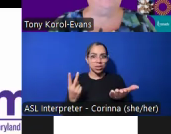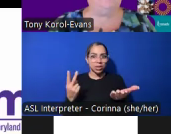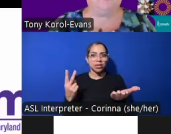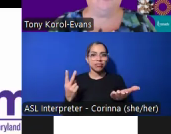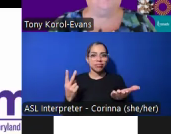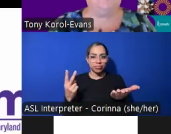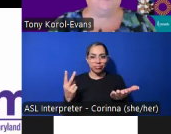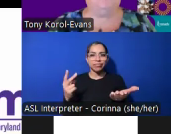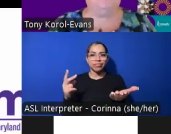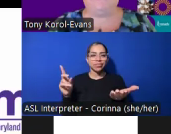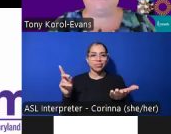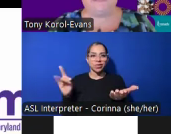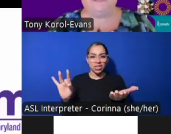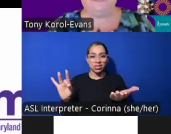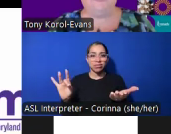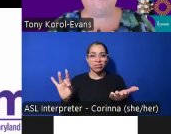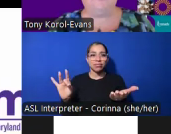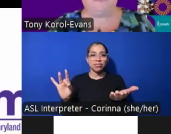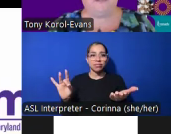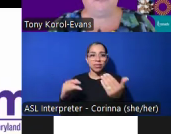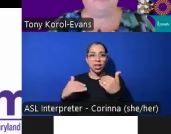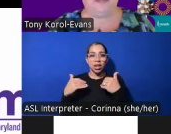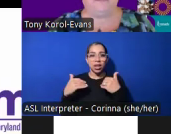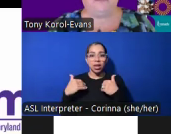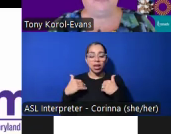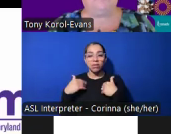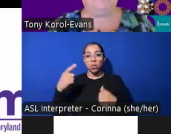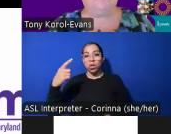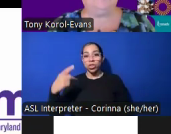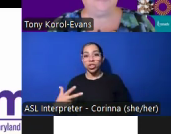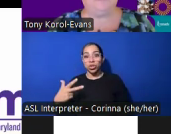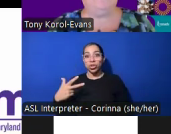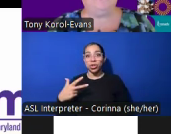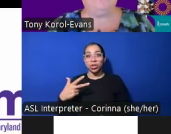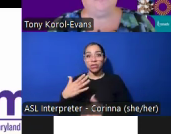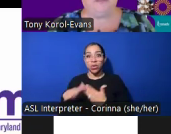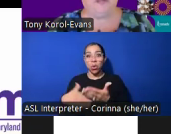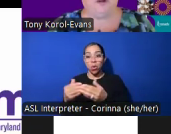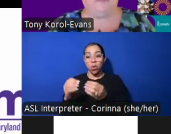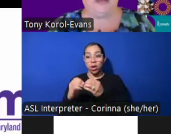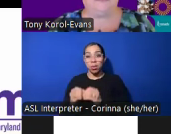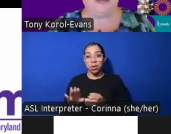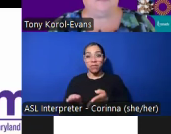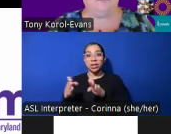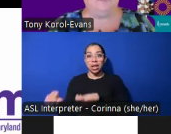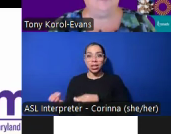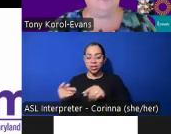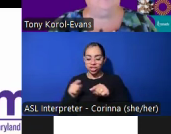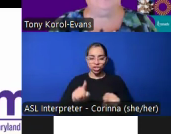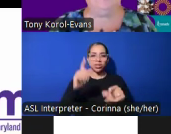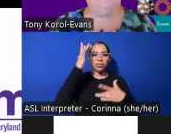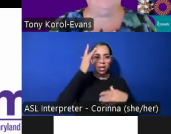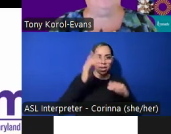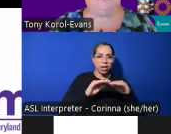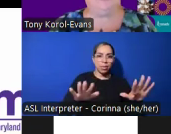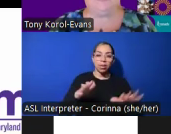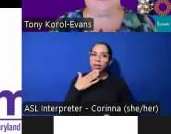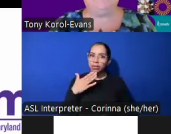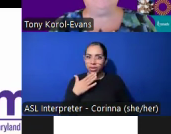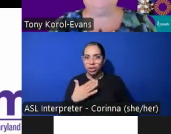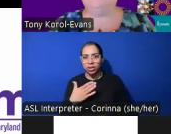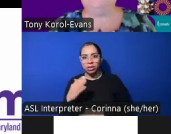a surge of fatalities during the pandemic. The numbers have thankfully gone back down, but nearly